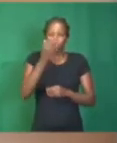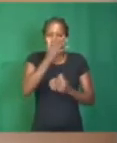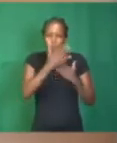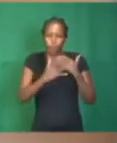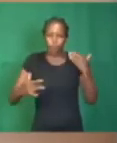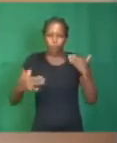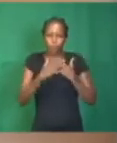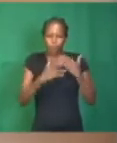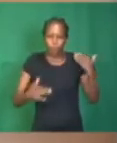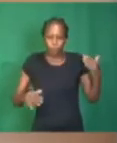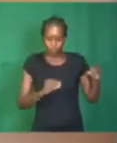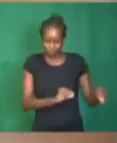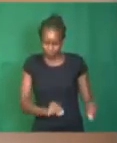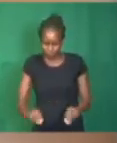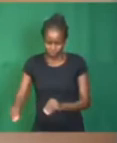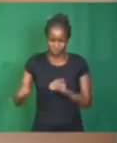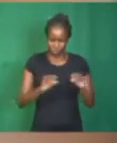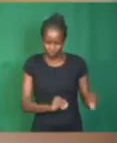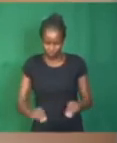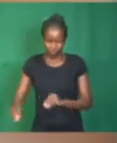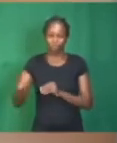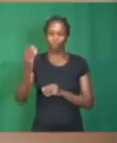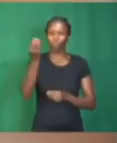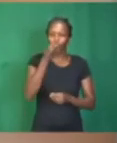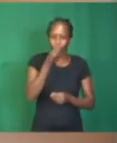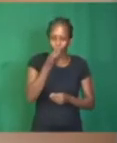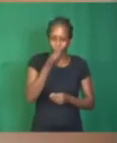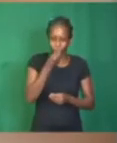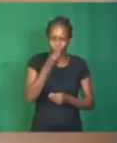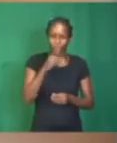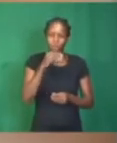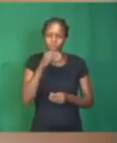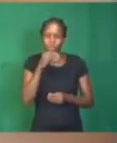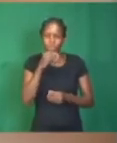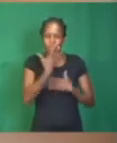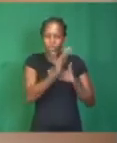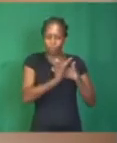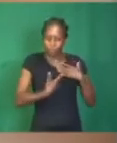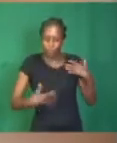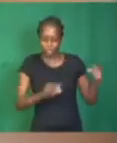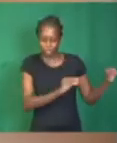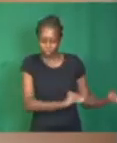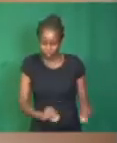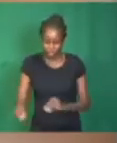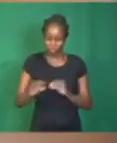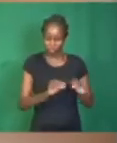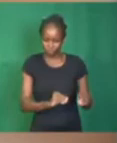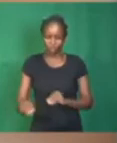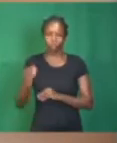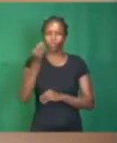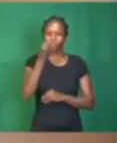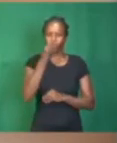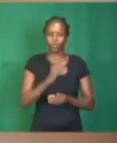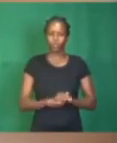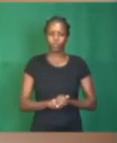of the blood is transportation. It acts as a transportation agent. Now I'm going to go back to the